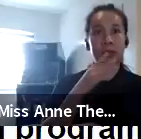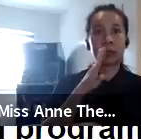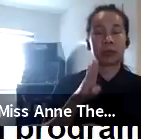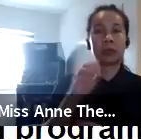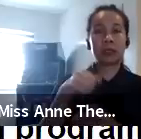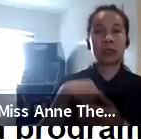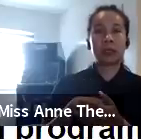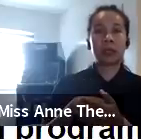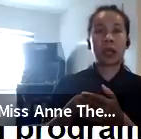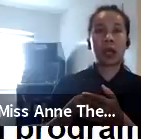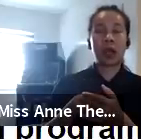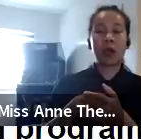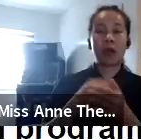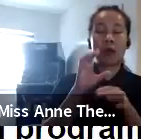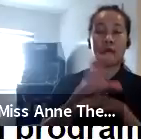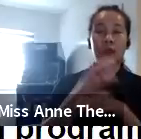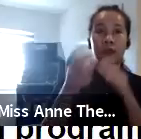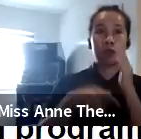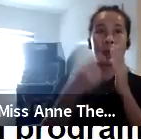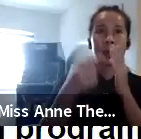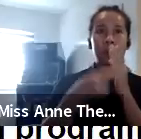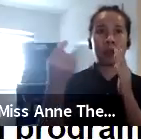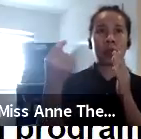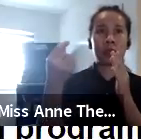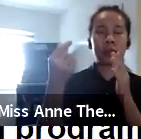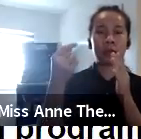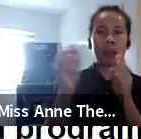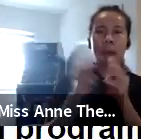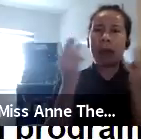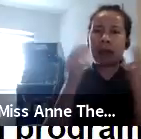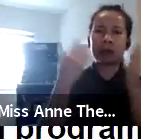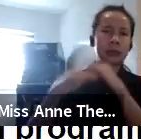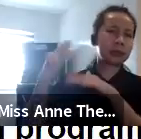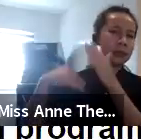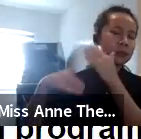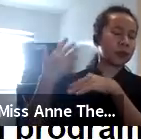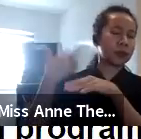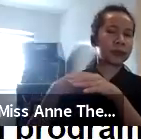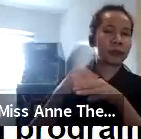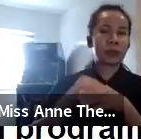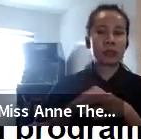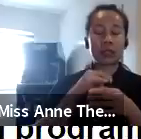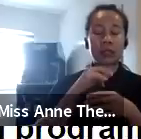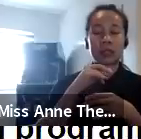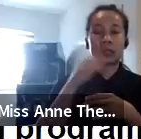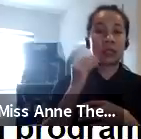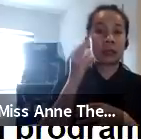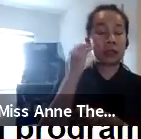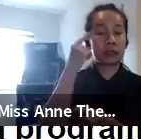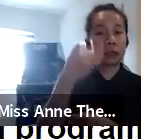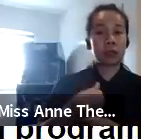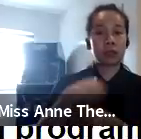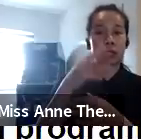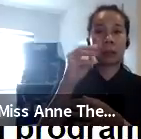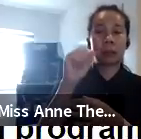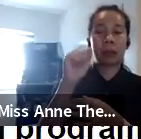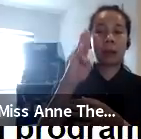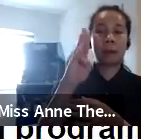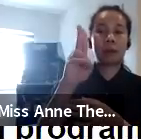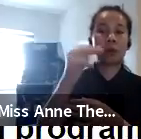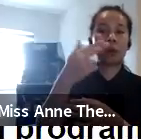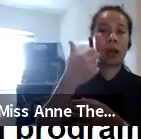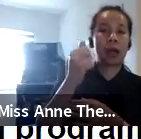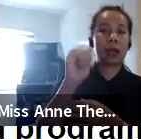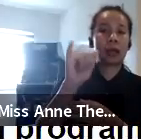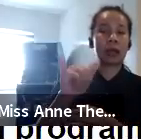cover of Panorama. It's also an experience for me to be in the Mabuhay magazine, and it's